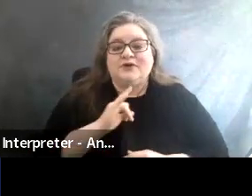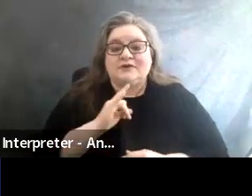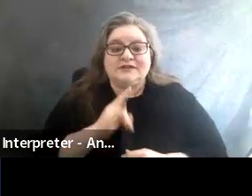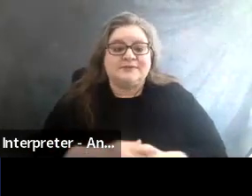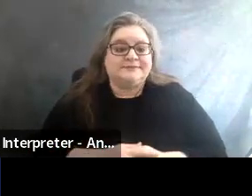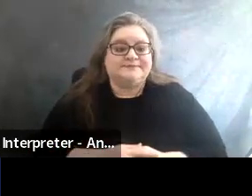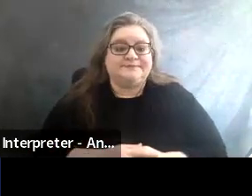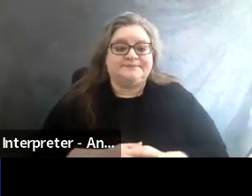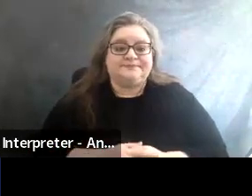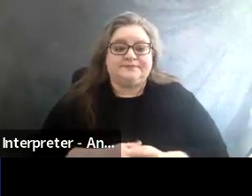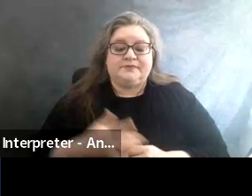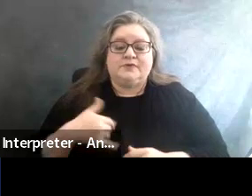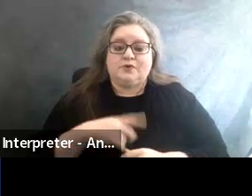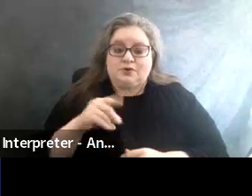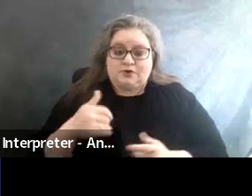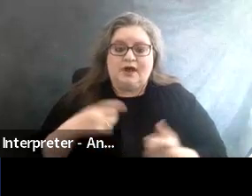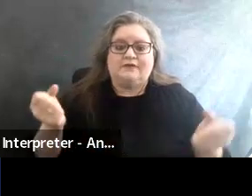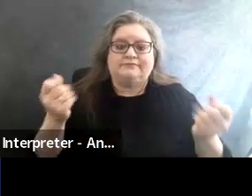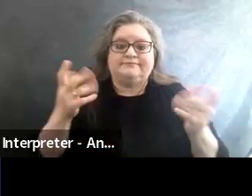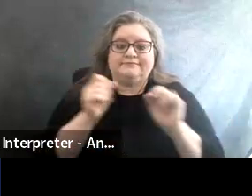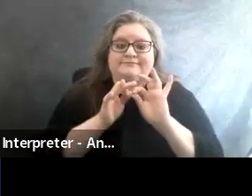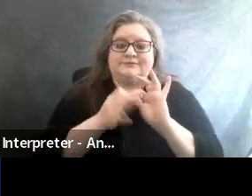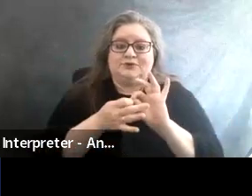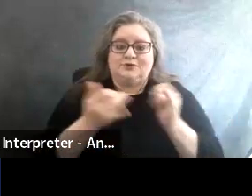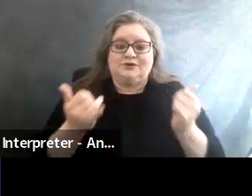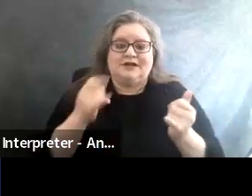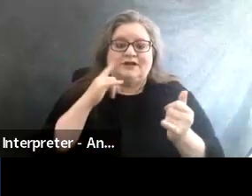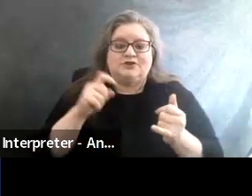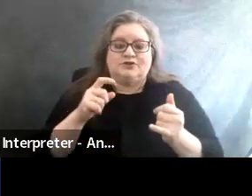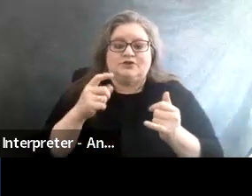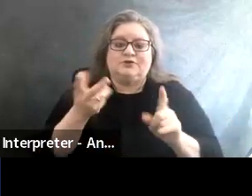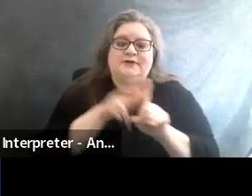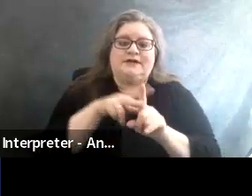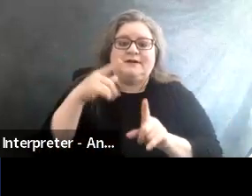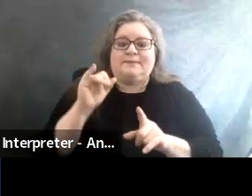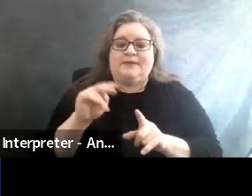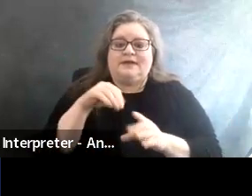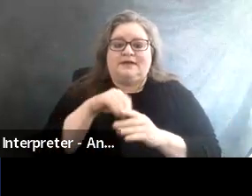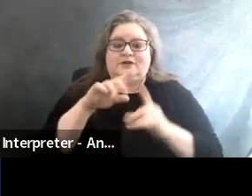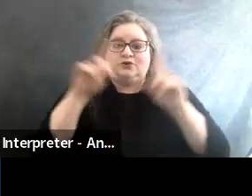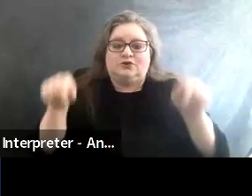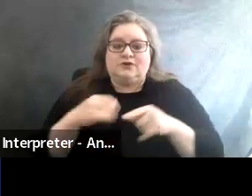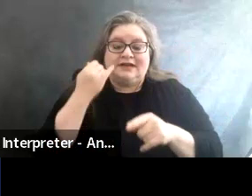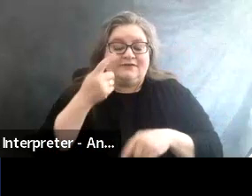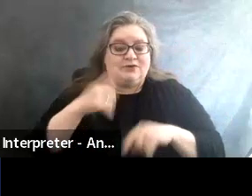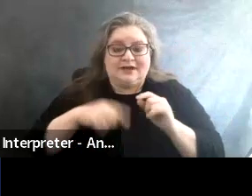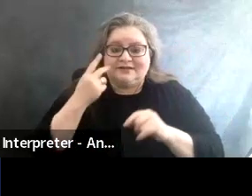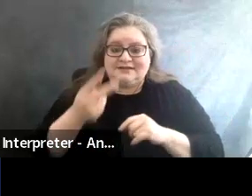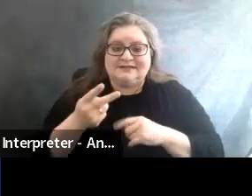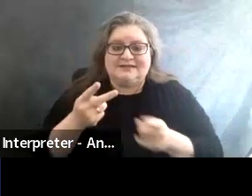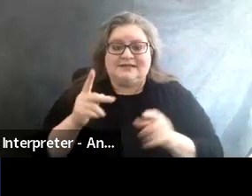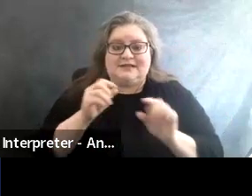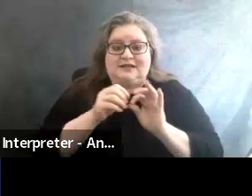items. We do have an ASL interpreter today who should be pinned to your screen. If for some reason you're not able to see